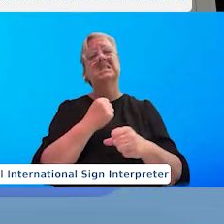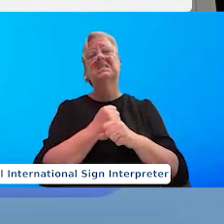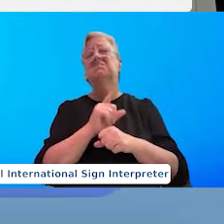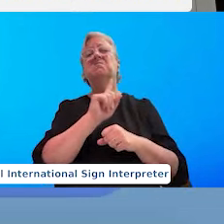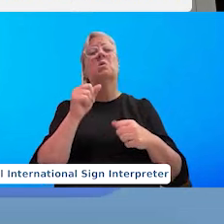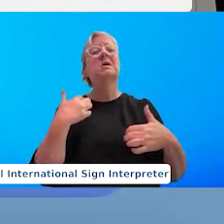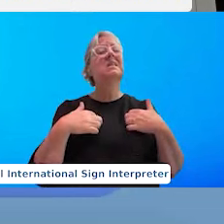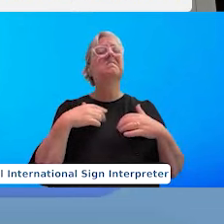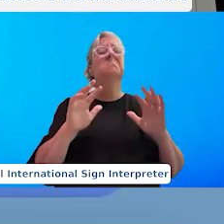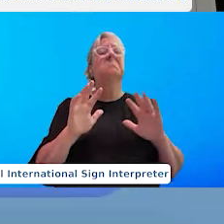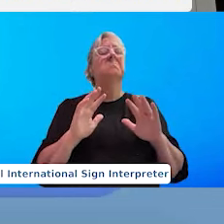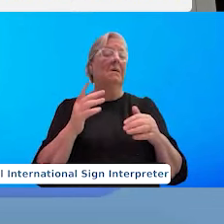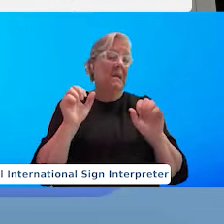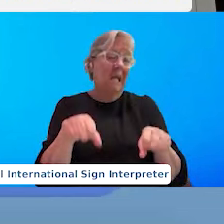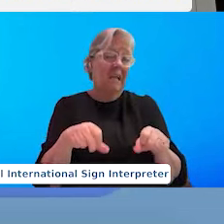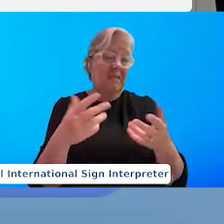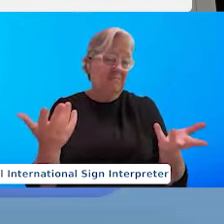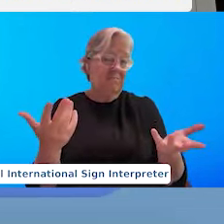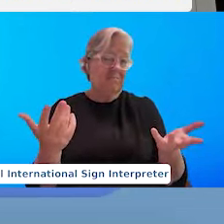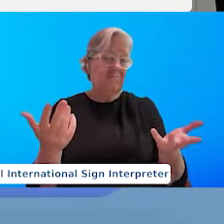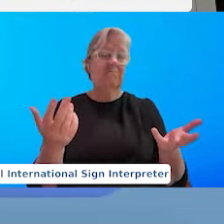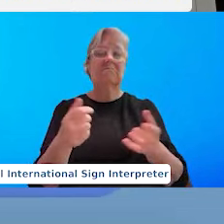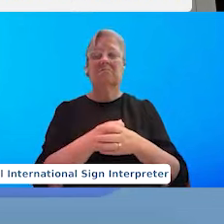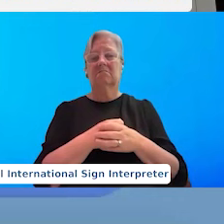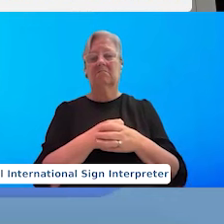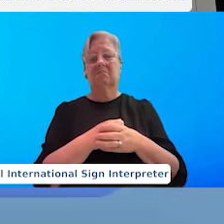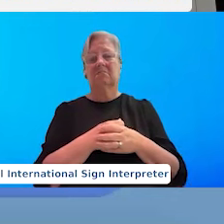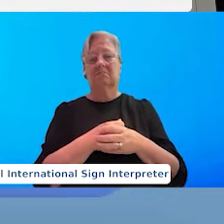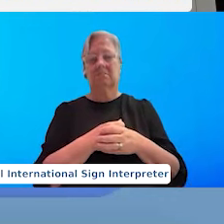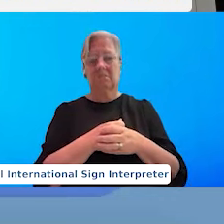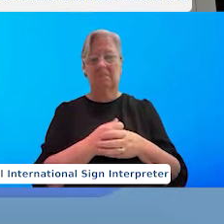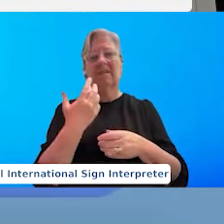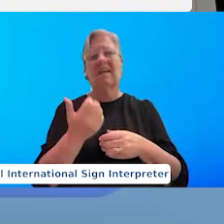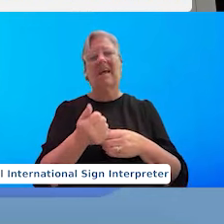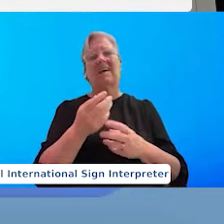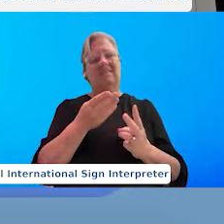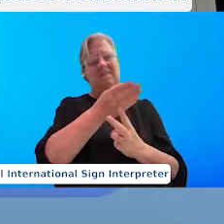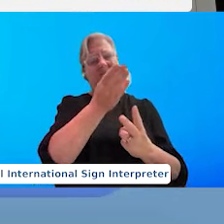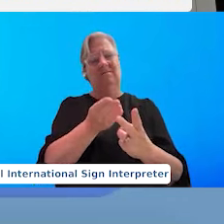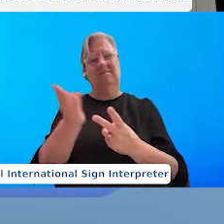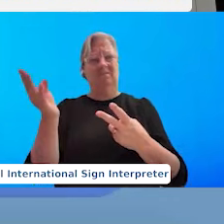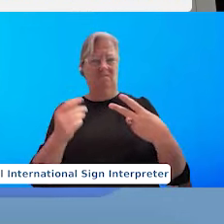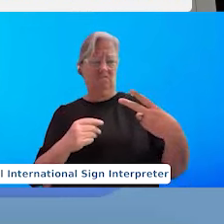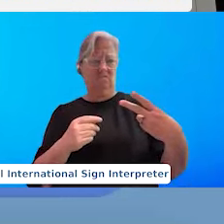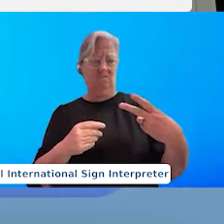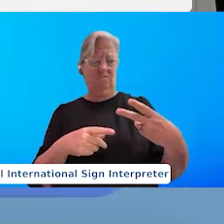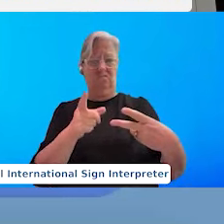like to work together, or they can provide the loan, the loan services without